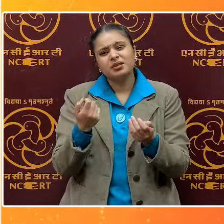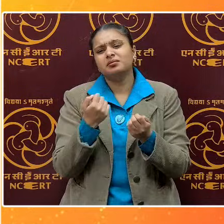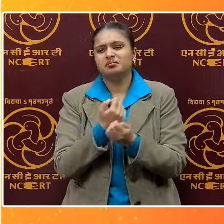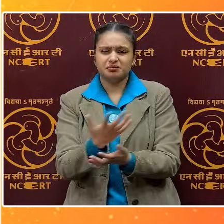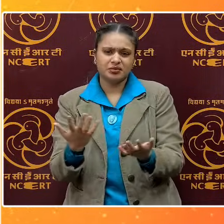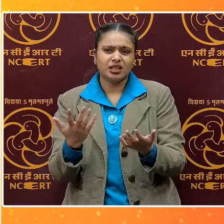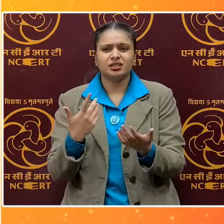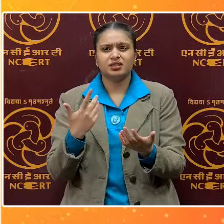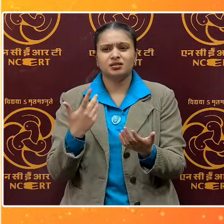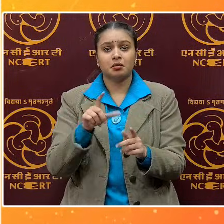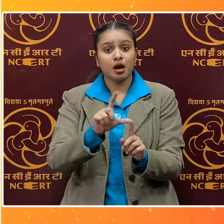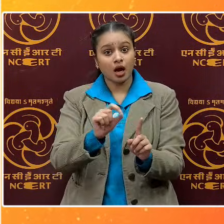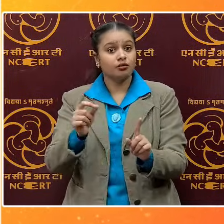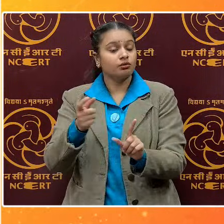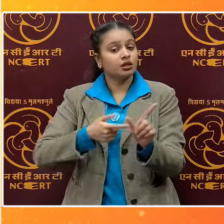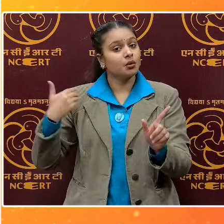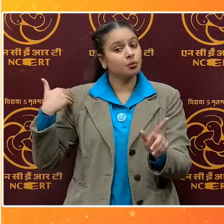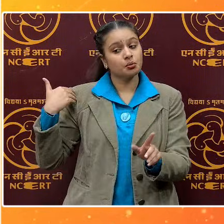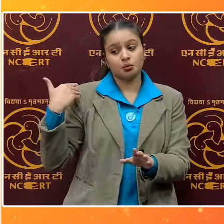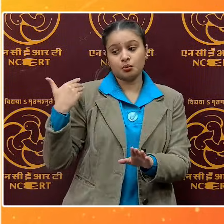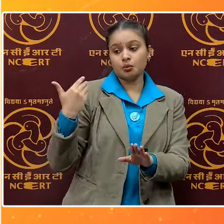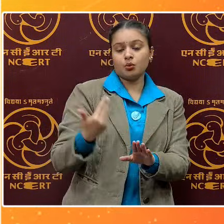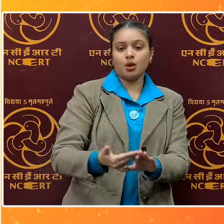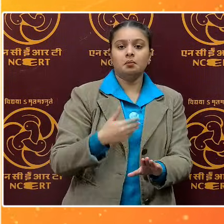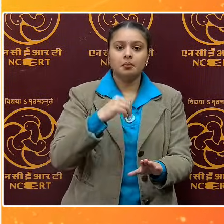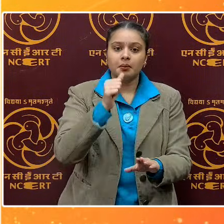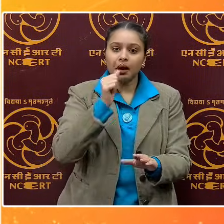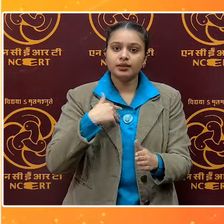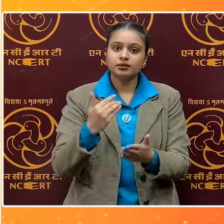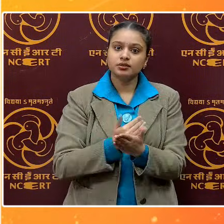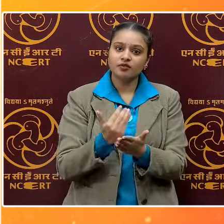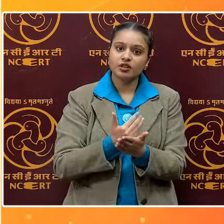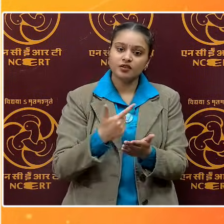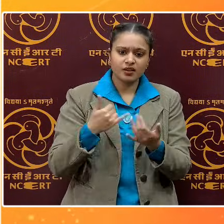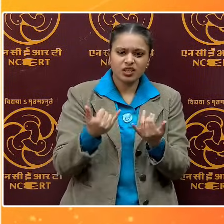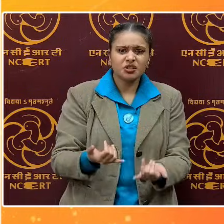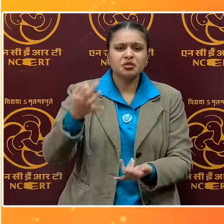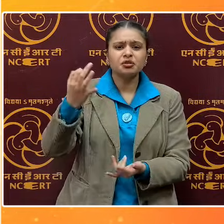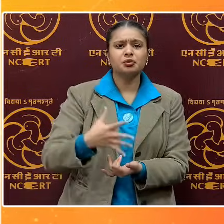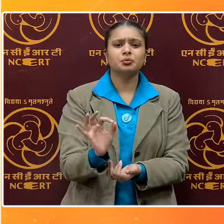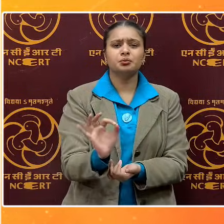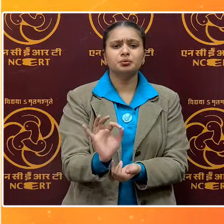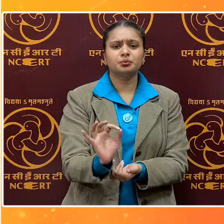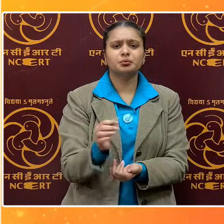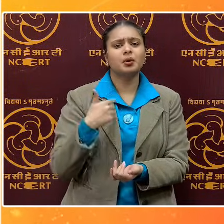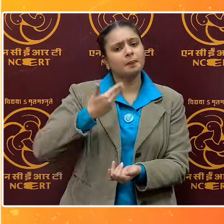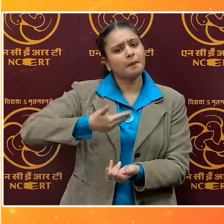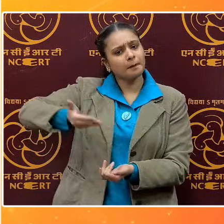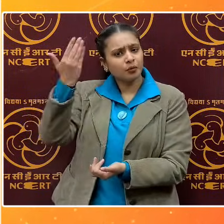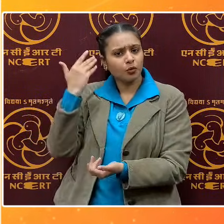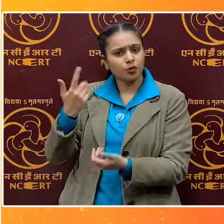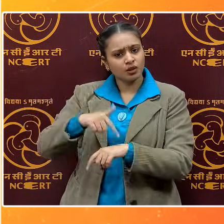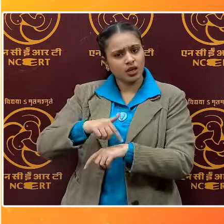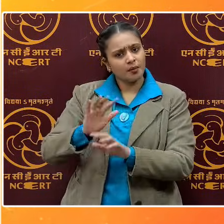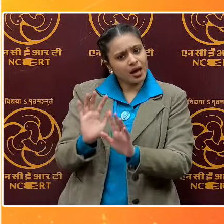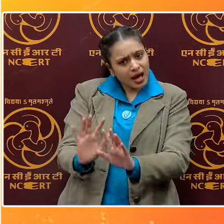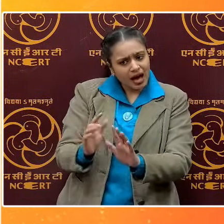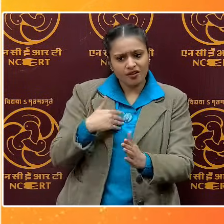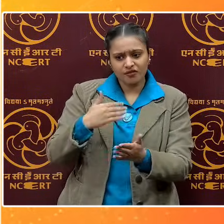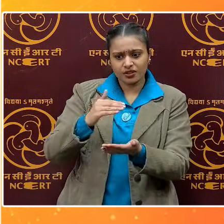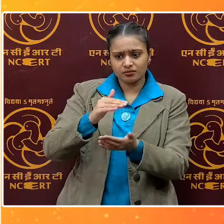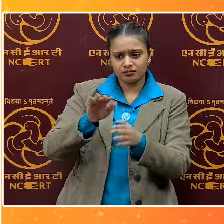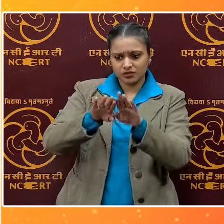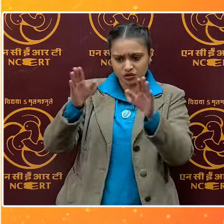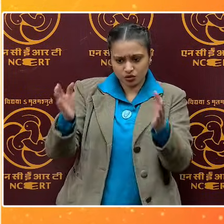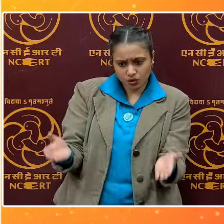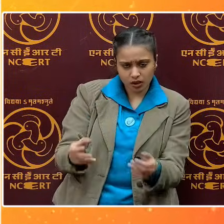water for hundreds of years. It is not the latest concept. Earlier also, they used to make storage